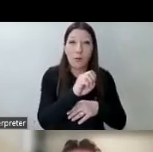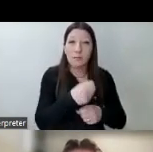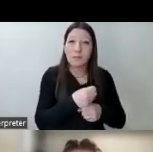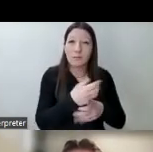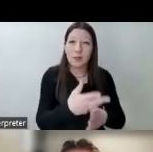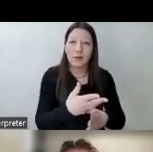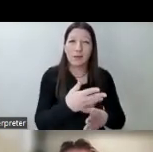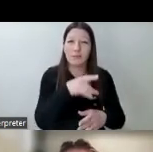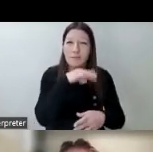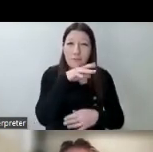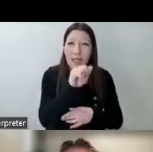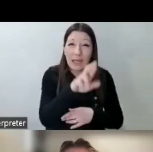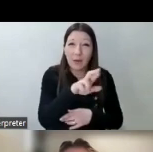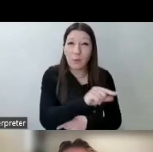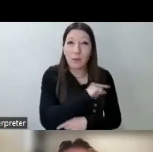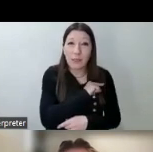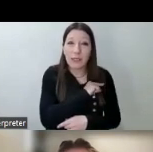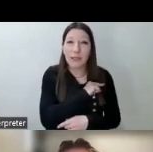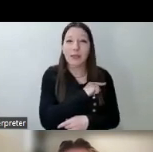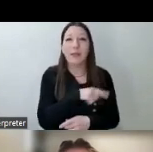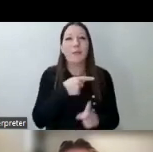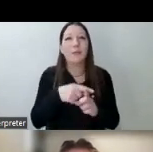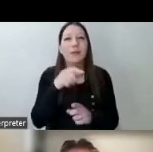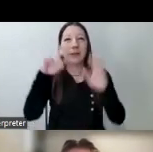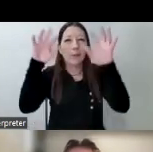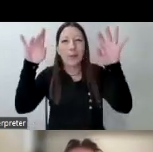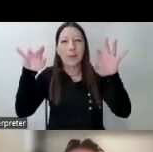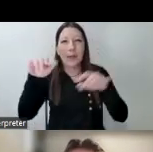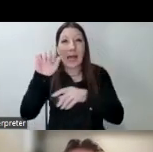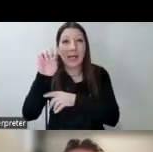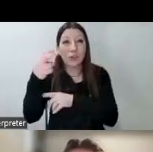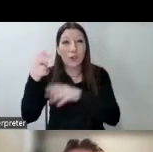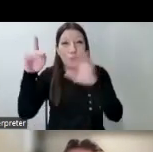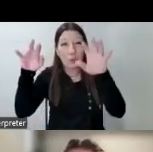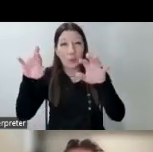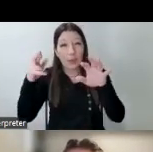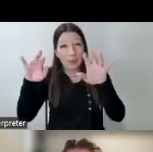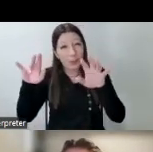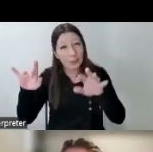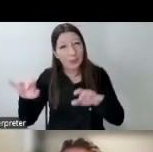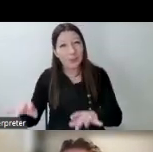surrounding areas. So as the summer months progressed, the larger effects of persistent